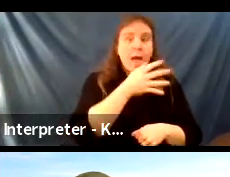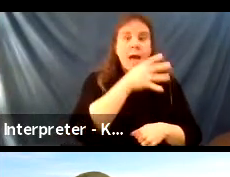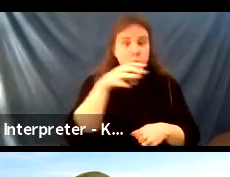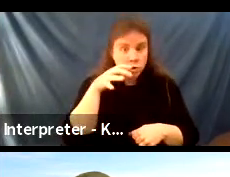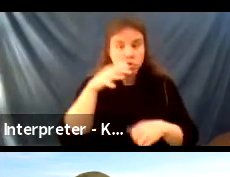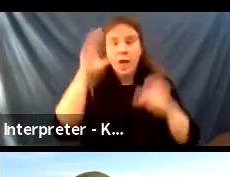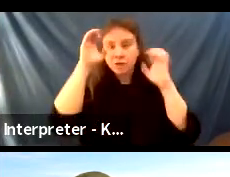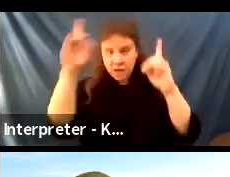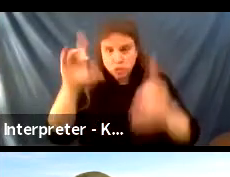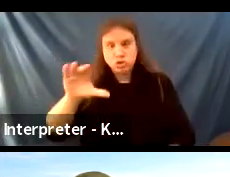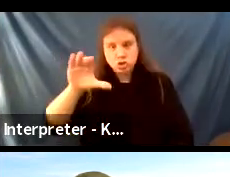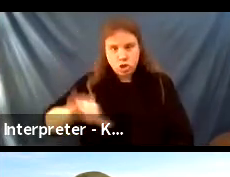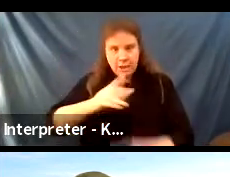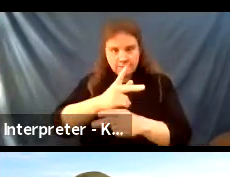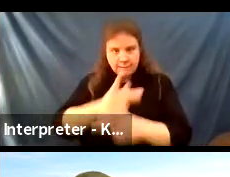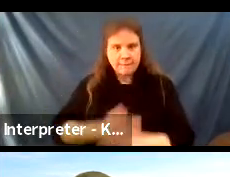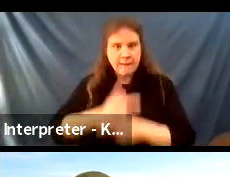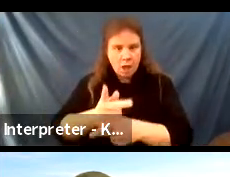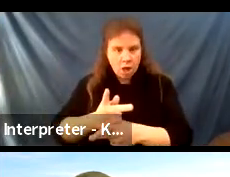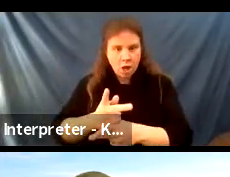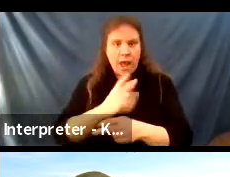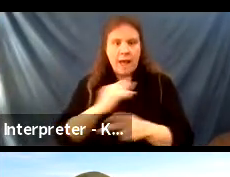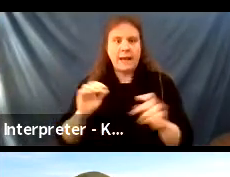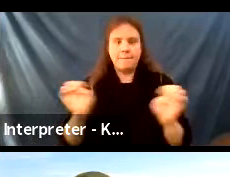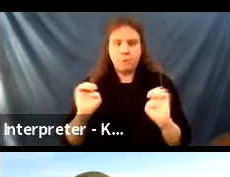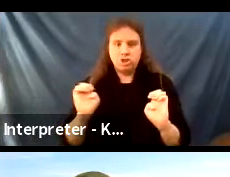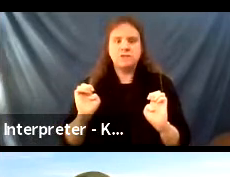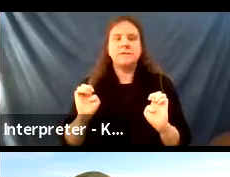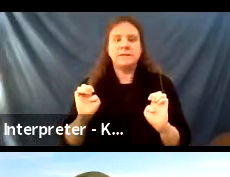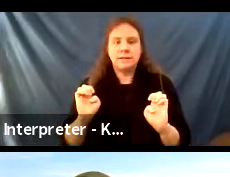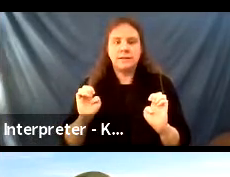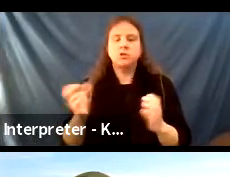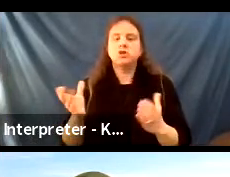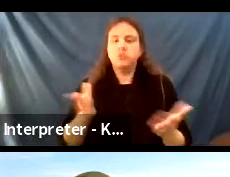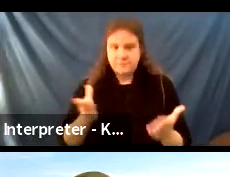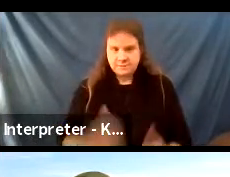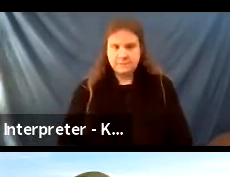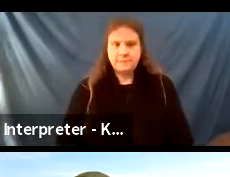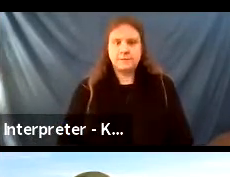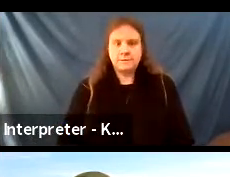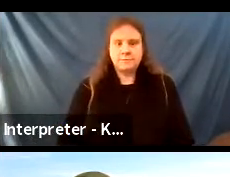childcare, and emergency management, emergency services, period.